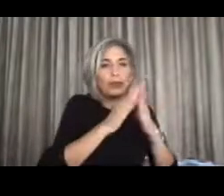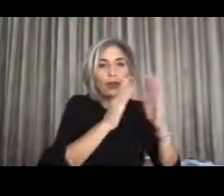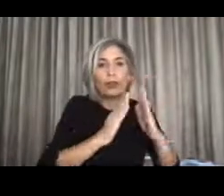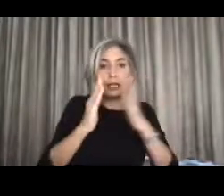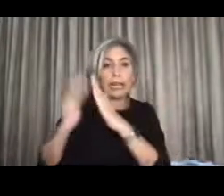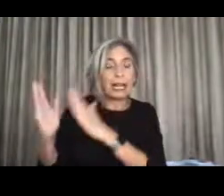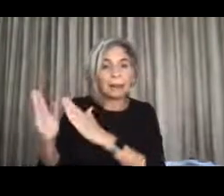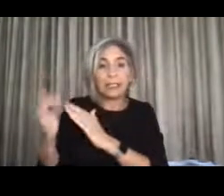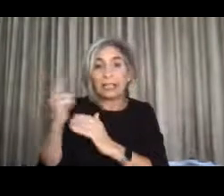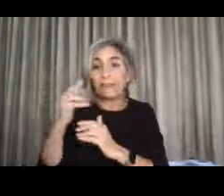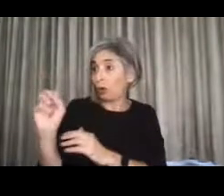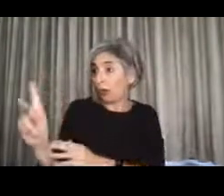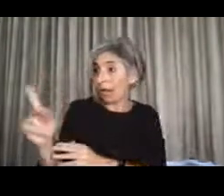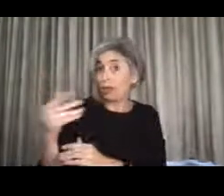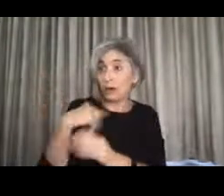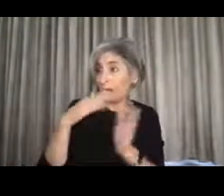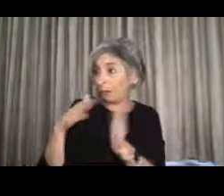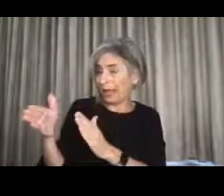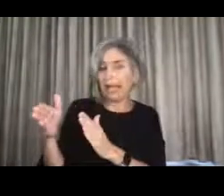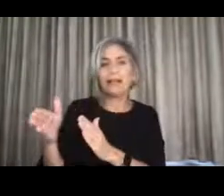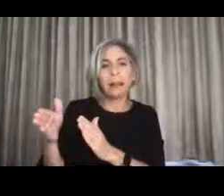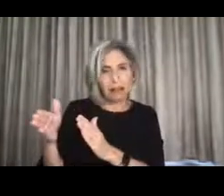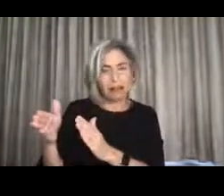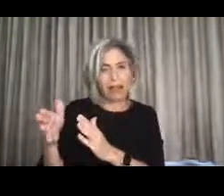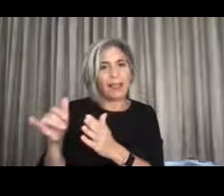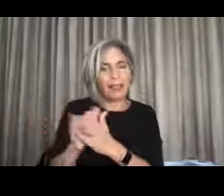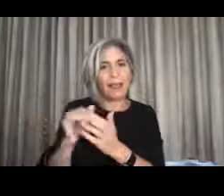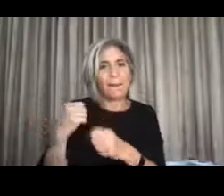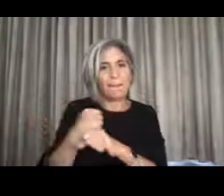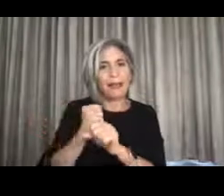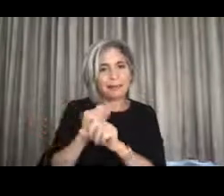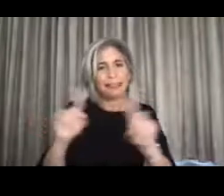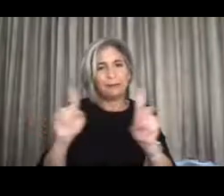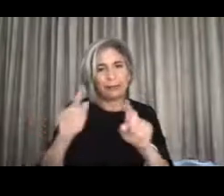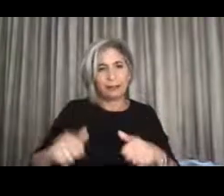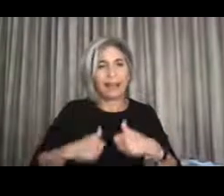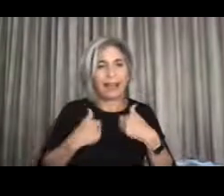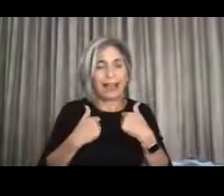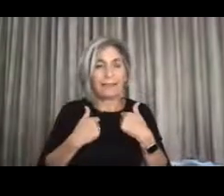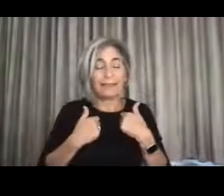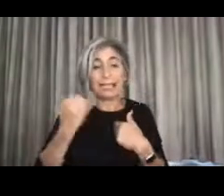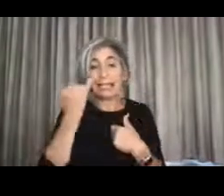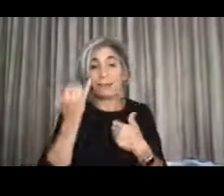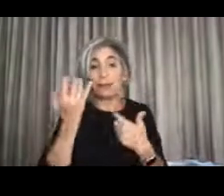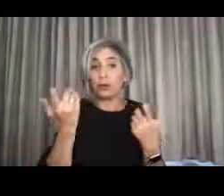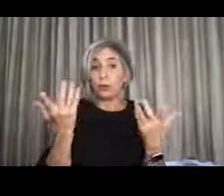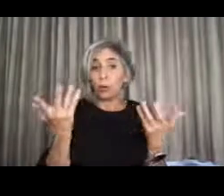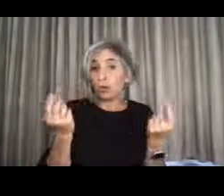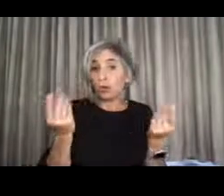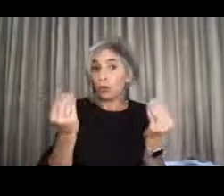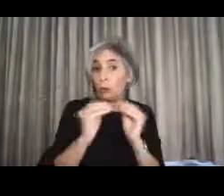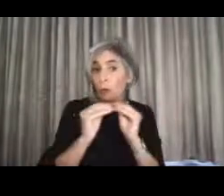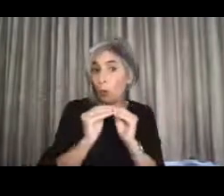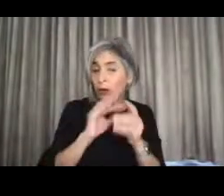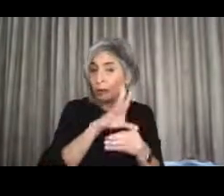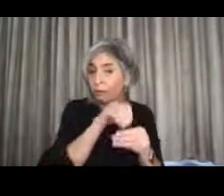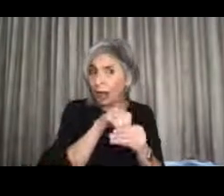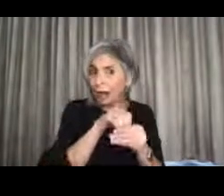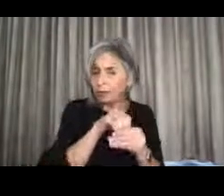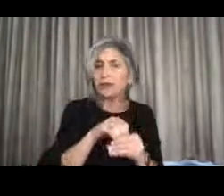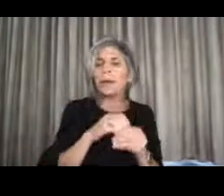plan for an emergency can make all the world in that one person's life. So if you want to do more than that, there are a number of organizations that are active